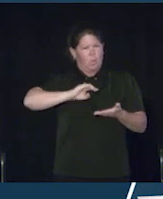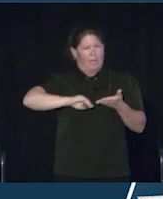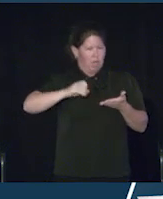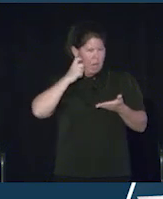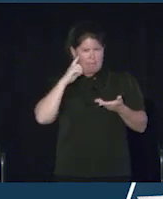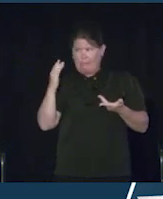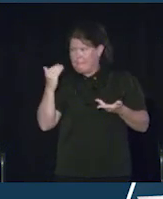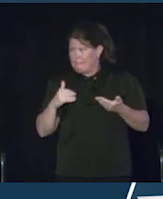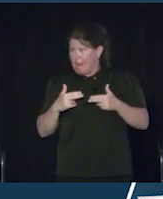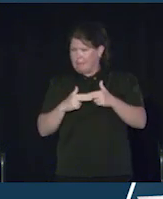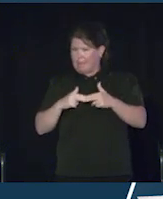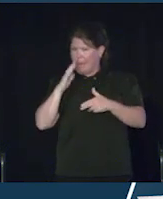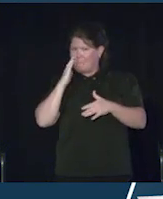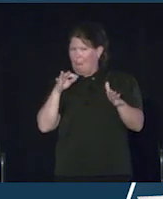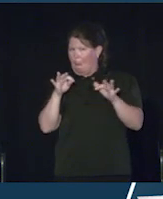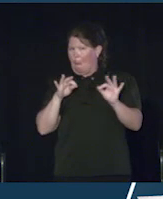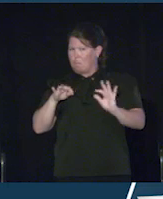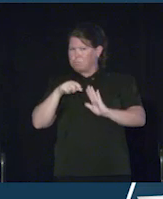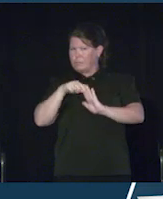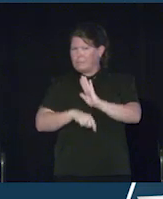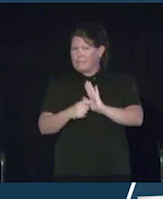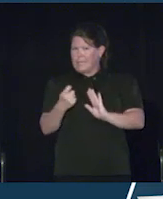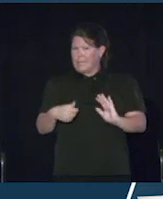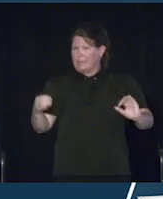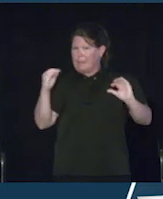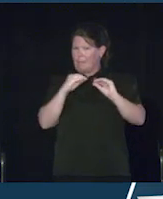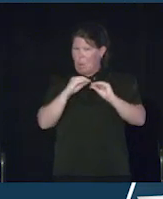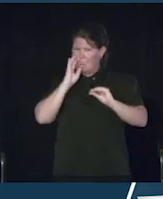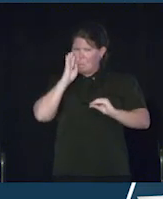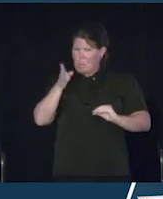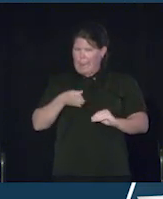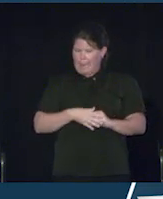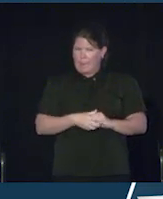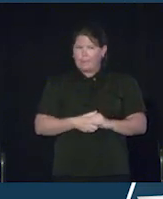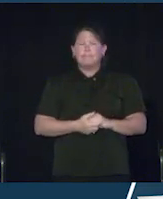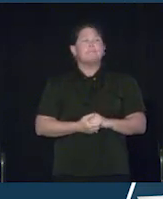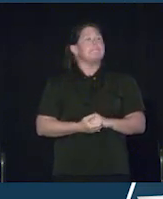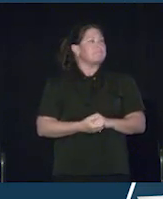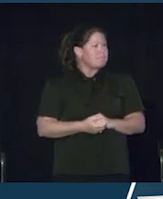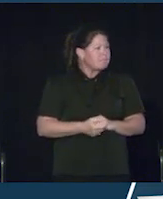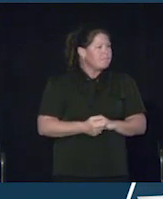slide we're gonna go through a little bit more of the waiver.